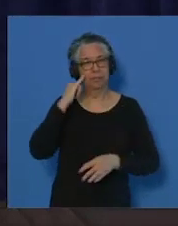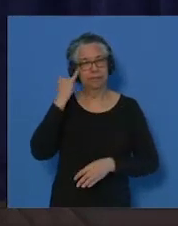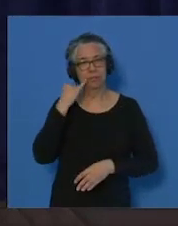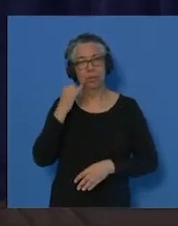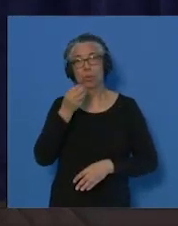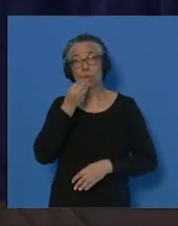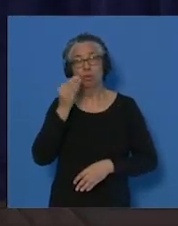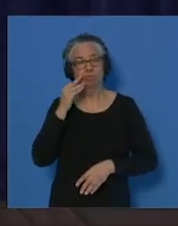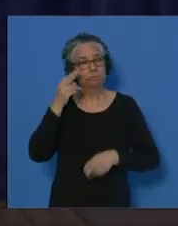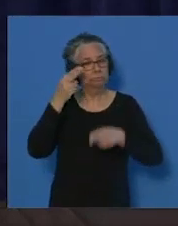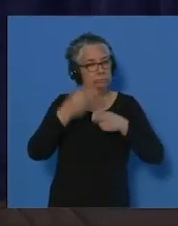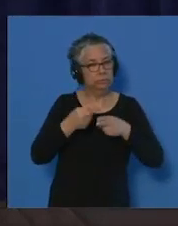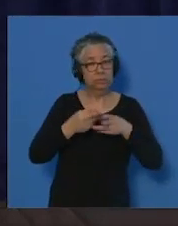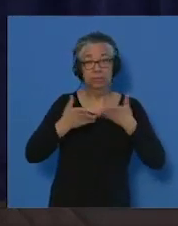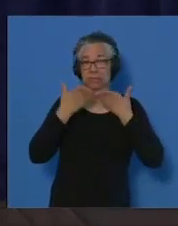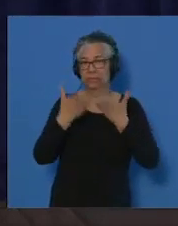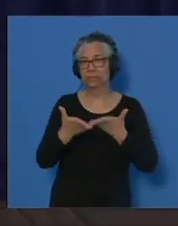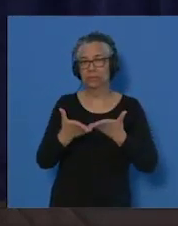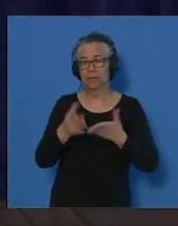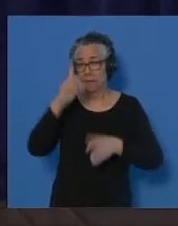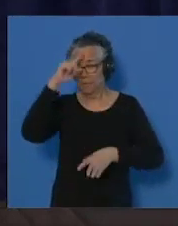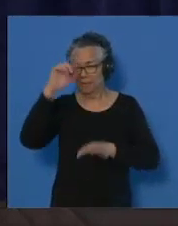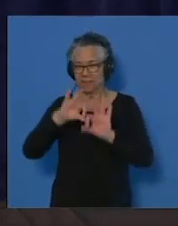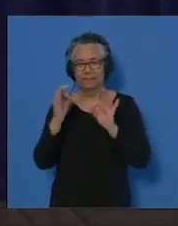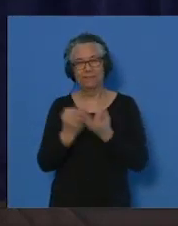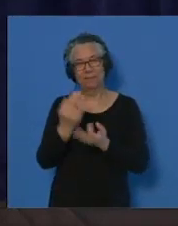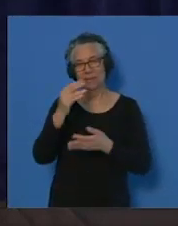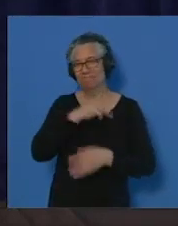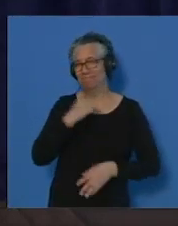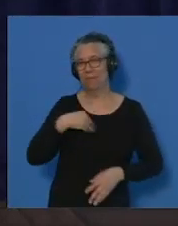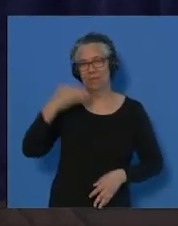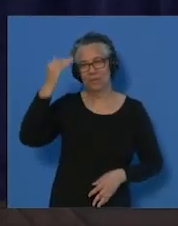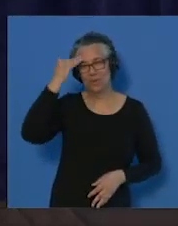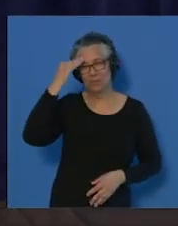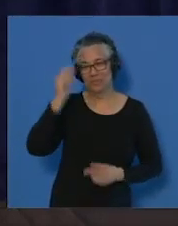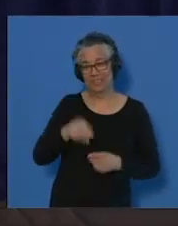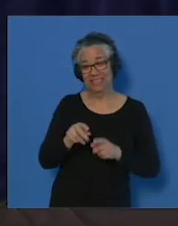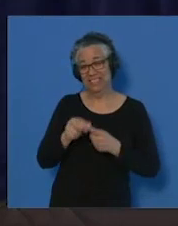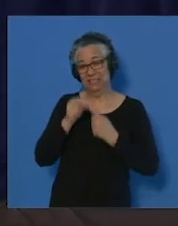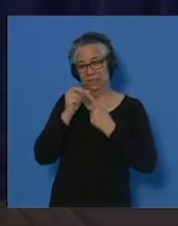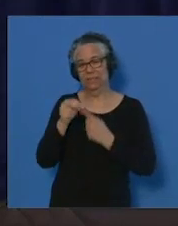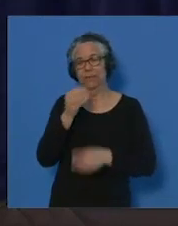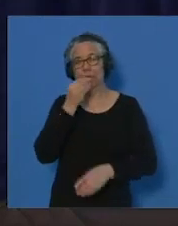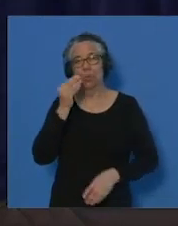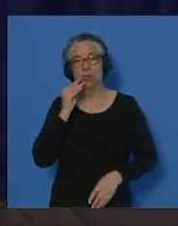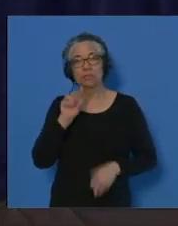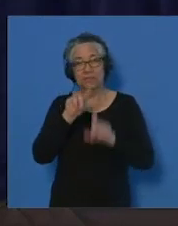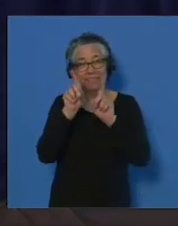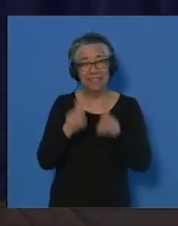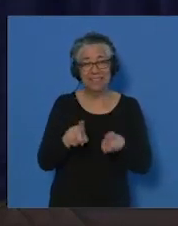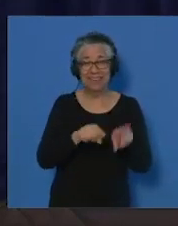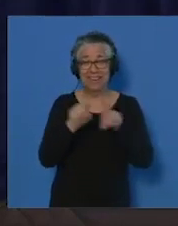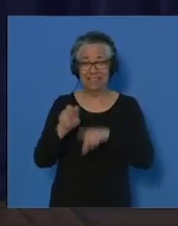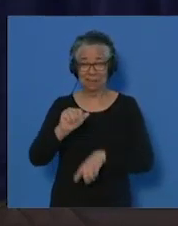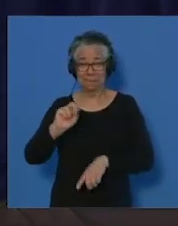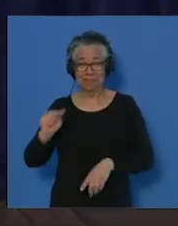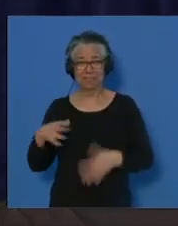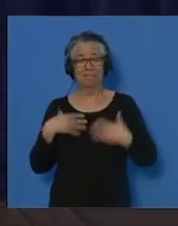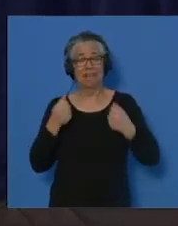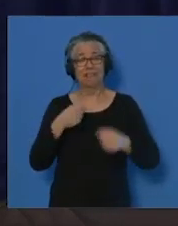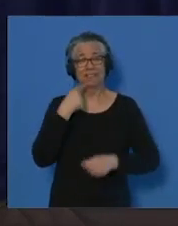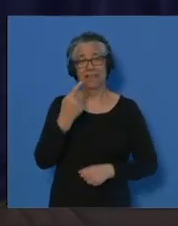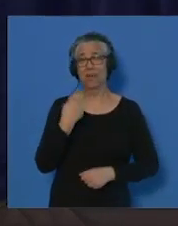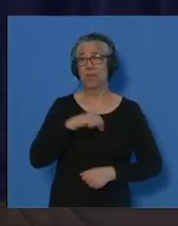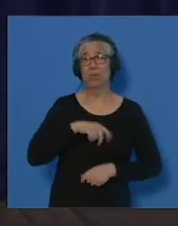was named or not, because family members know that particular homes are being tested. And as the Minister of Health said, we are doing